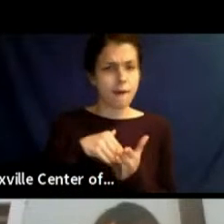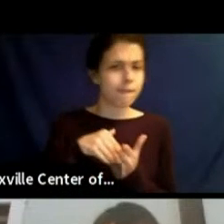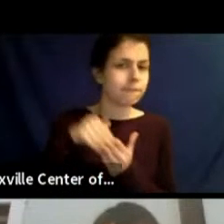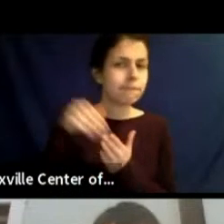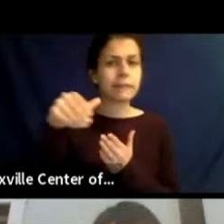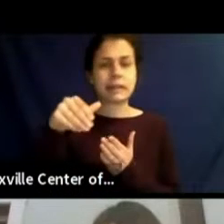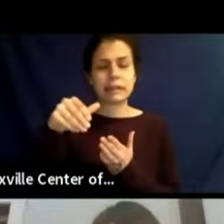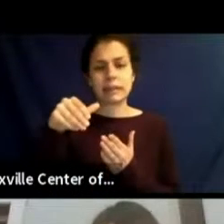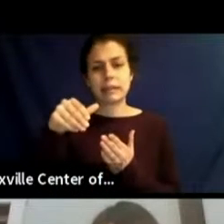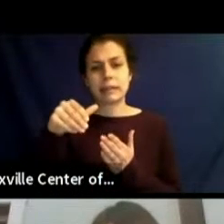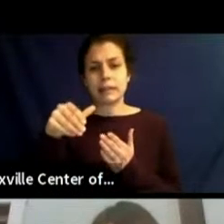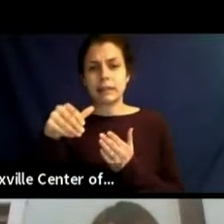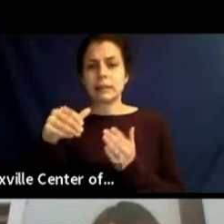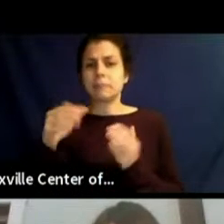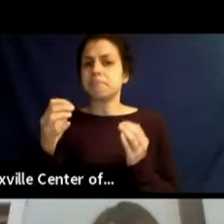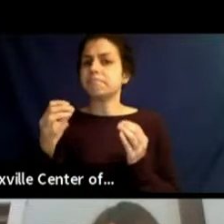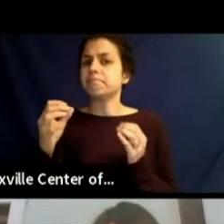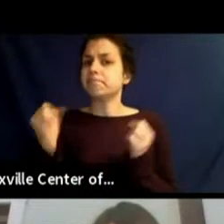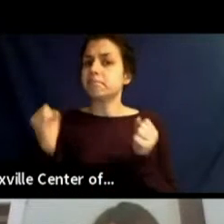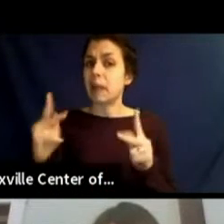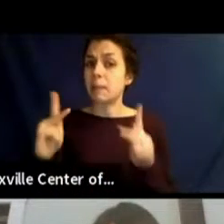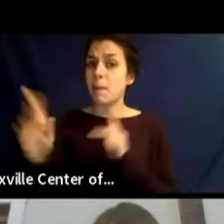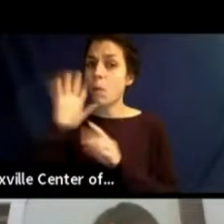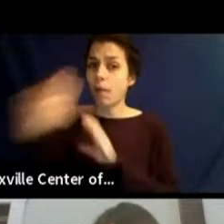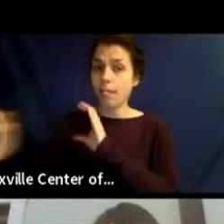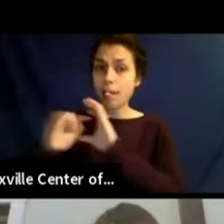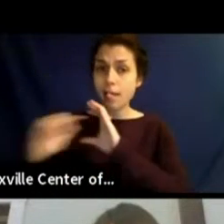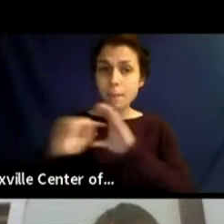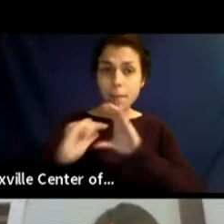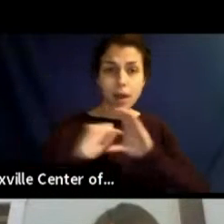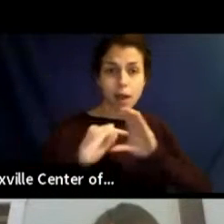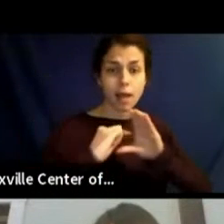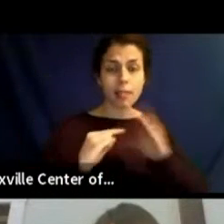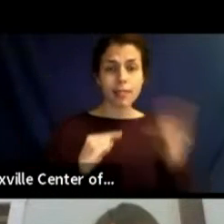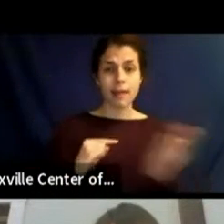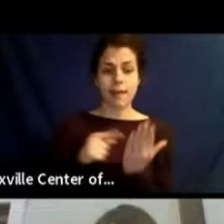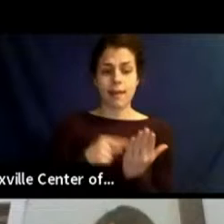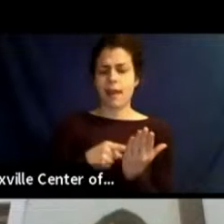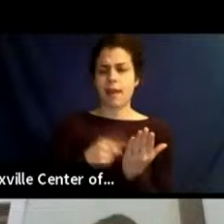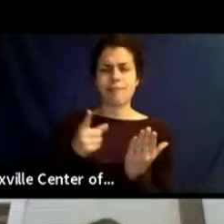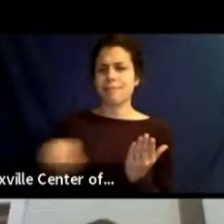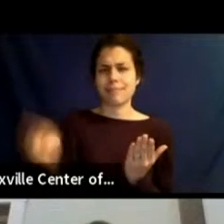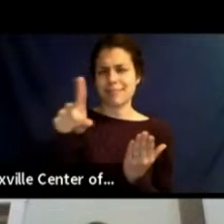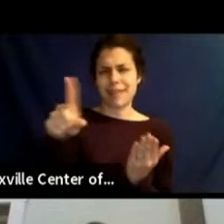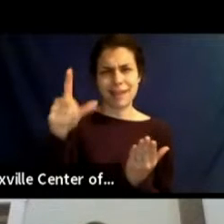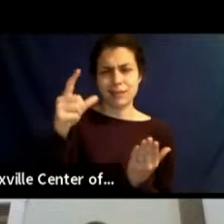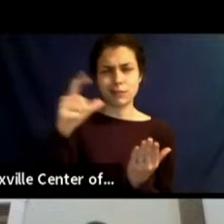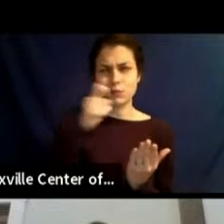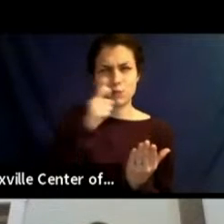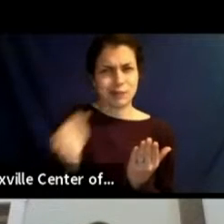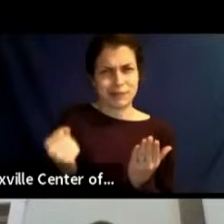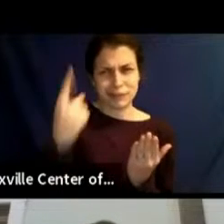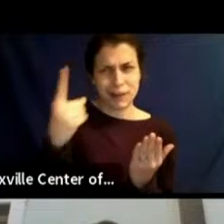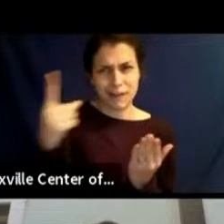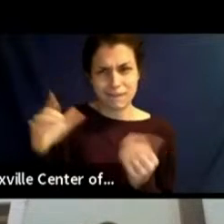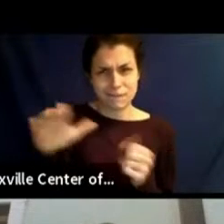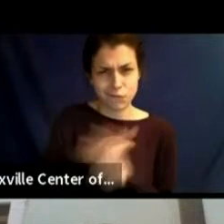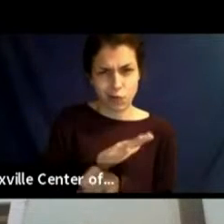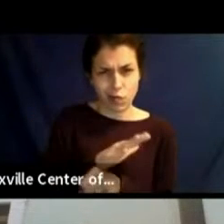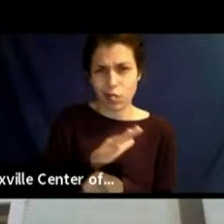reading emails from the public a lack of knowledge or understanding that we on the Board of